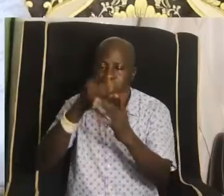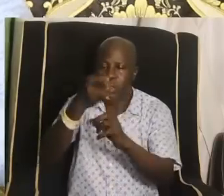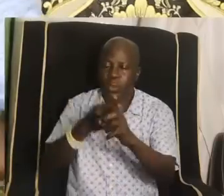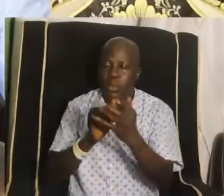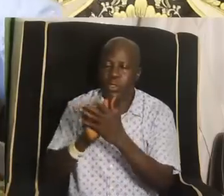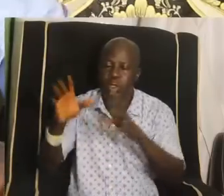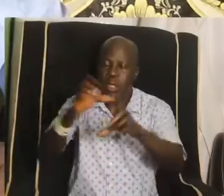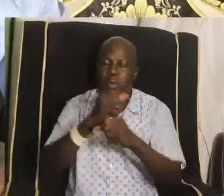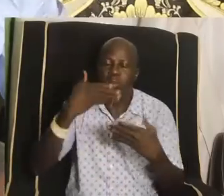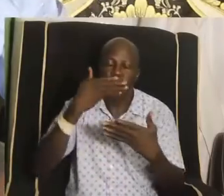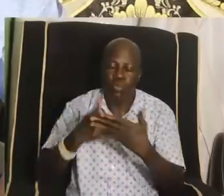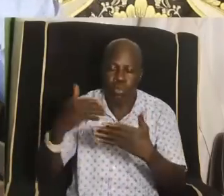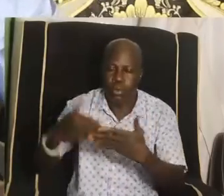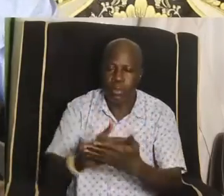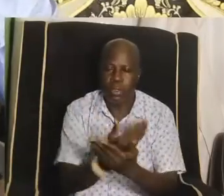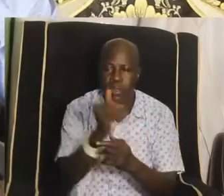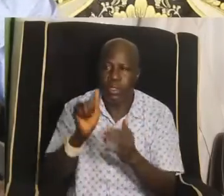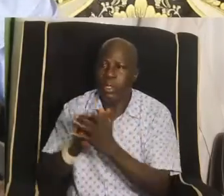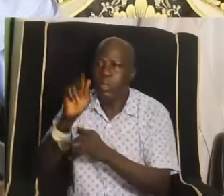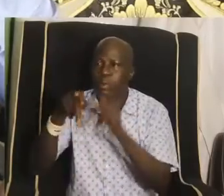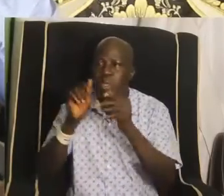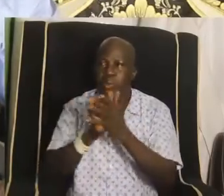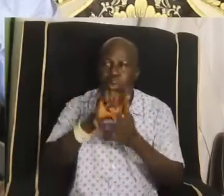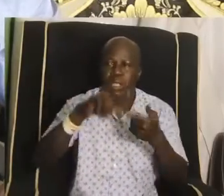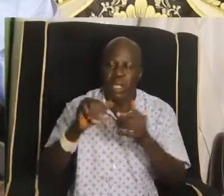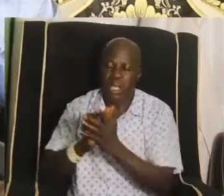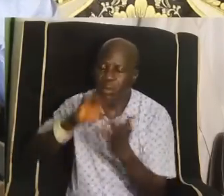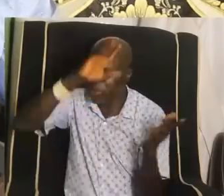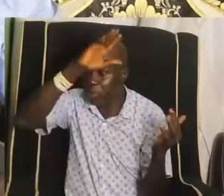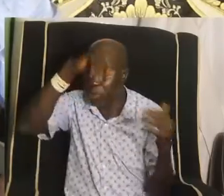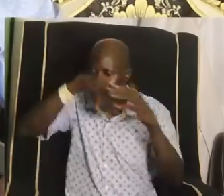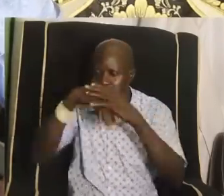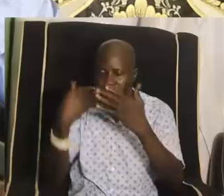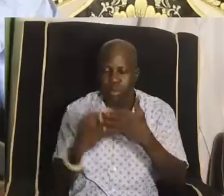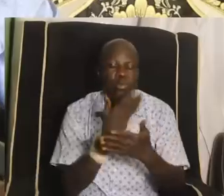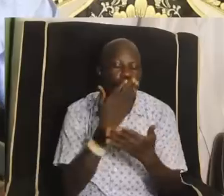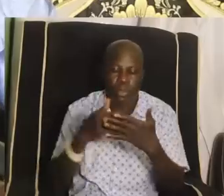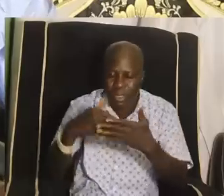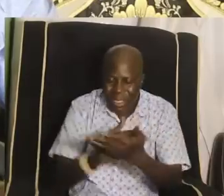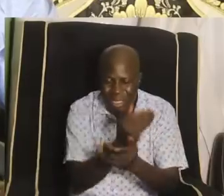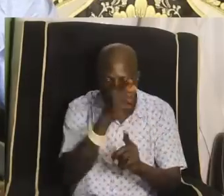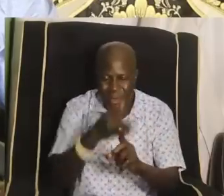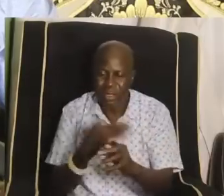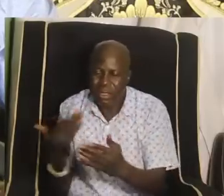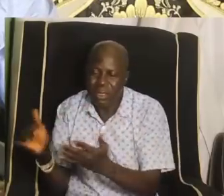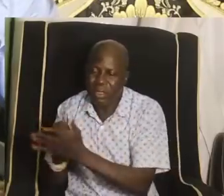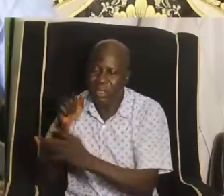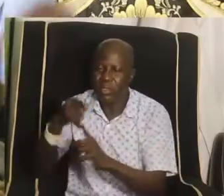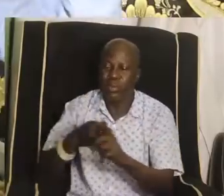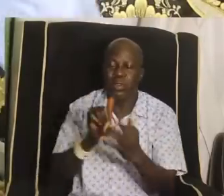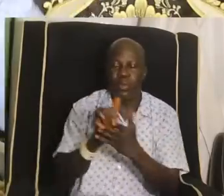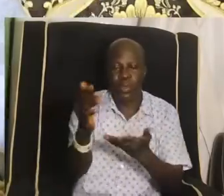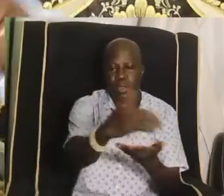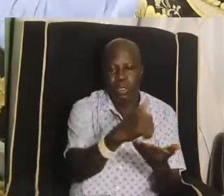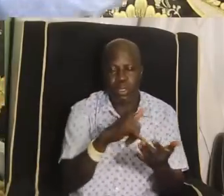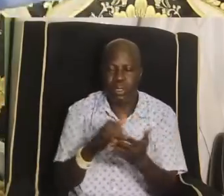this month will see good results opo lopo awon to ti reti kayo ti pe ti pe won ri gba lo su yi a lot of people that be expecting things of joy for a long